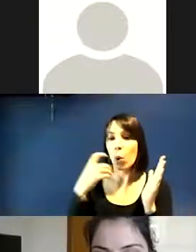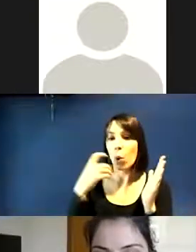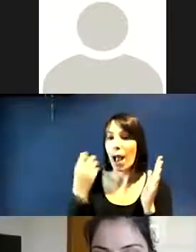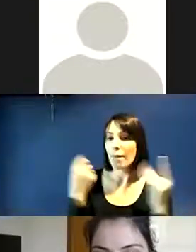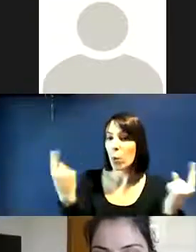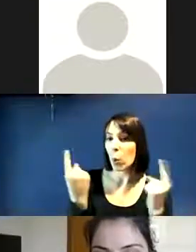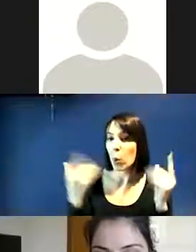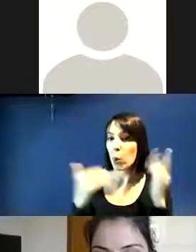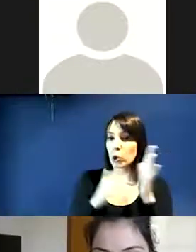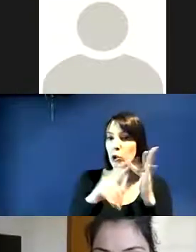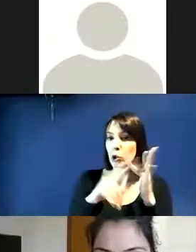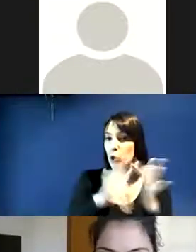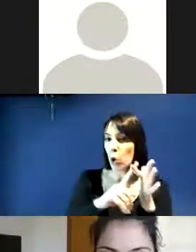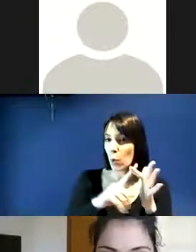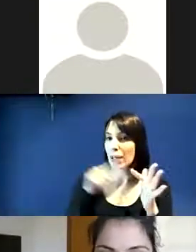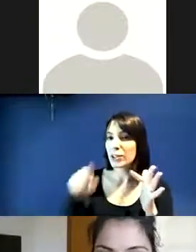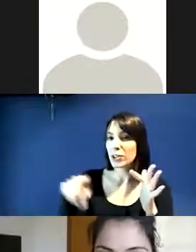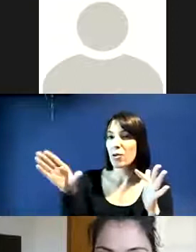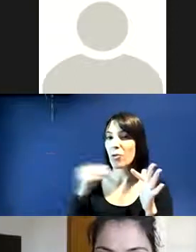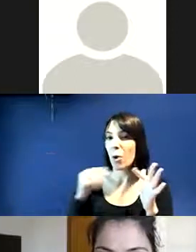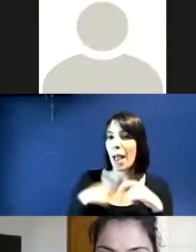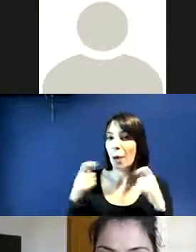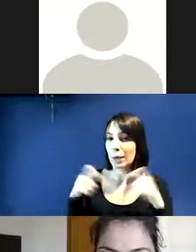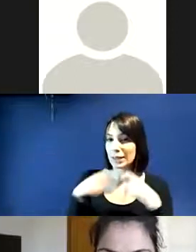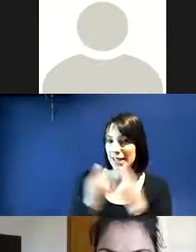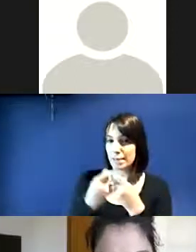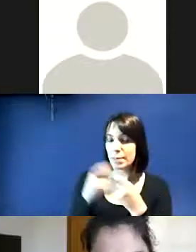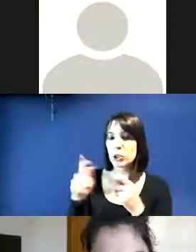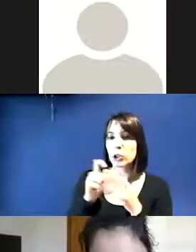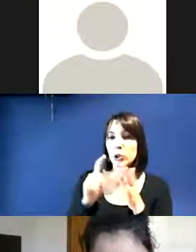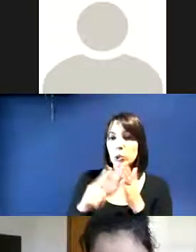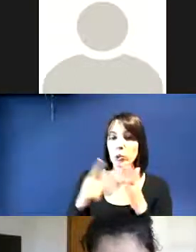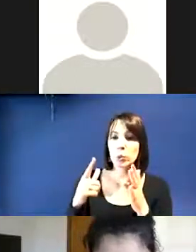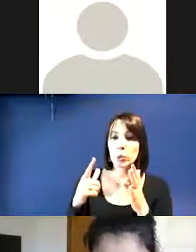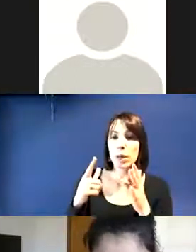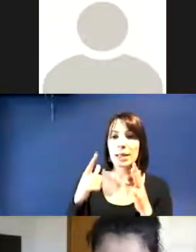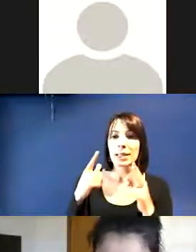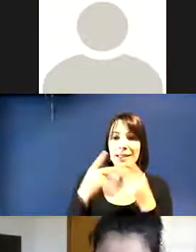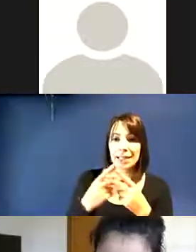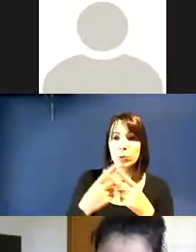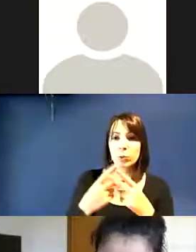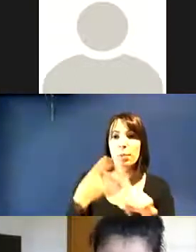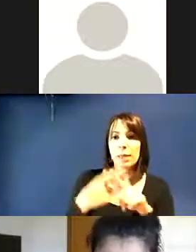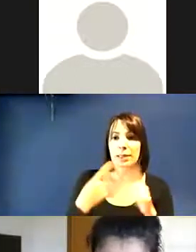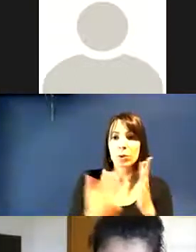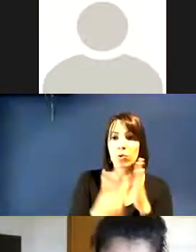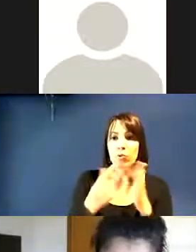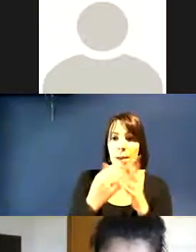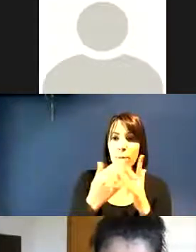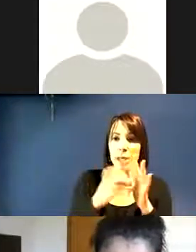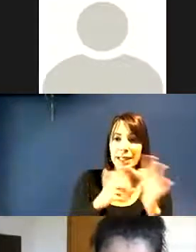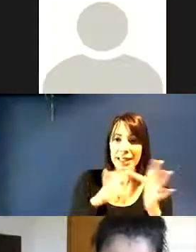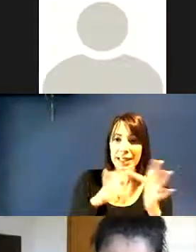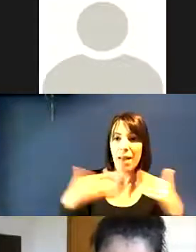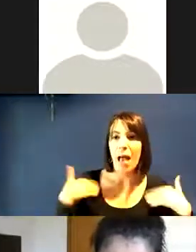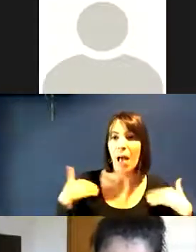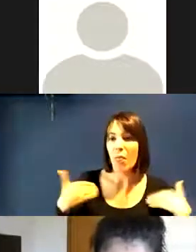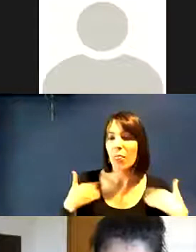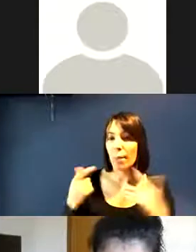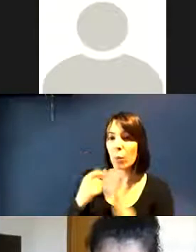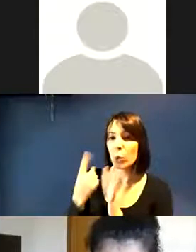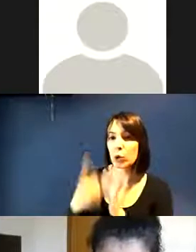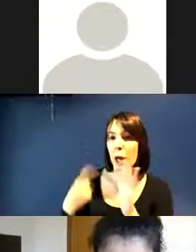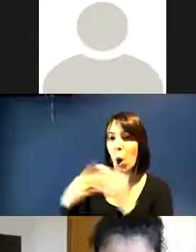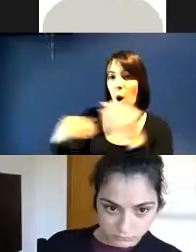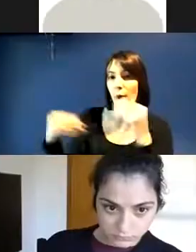another wonderful member of our team. She's our Sexual and Reproductive Health Project Officer. And she's going to speak a little bit about one of the ways